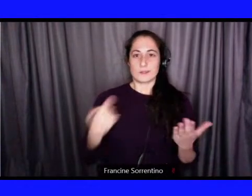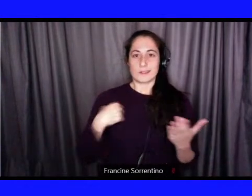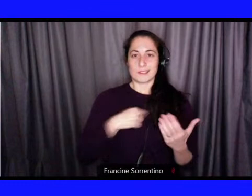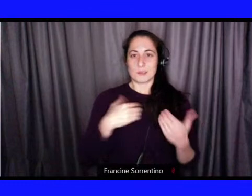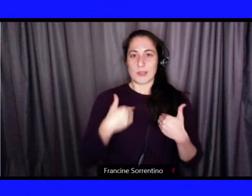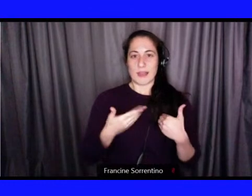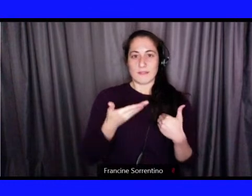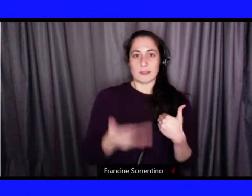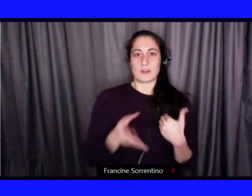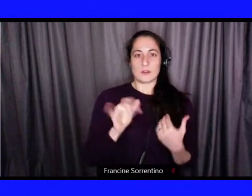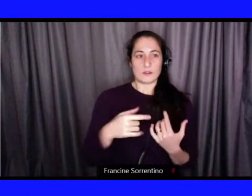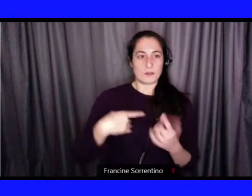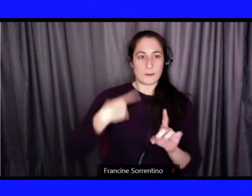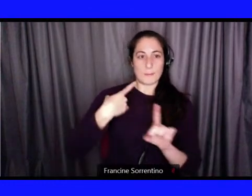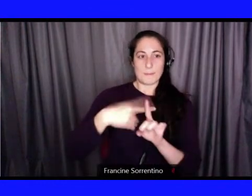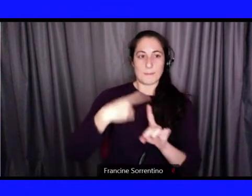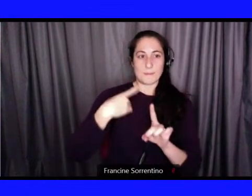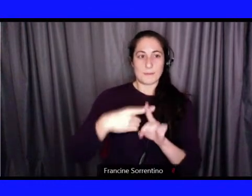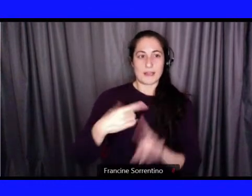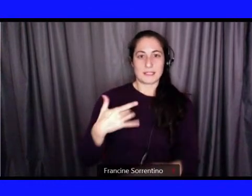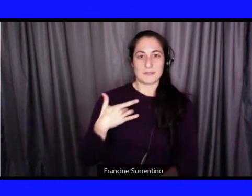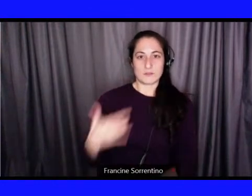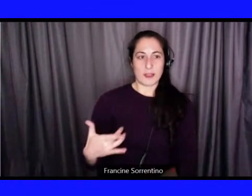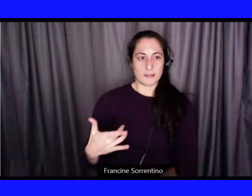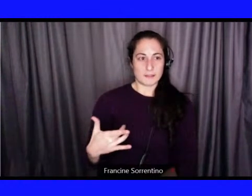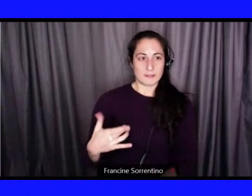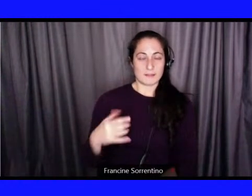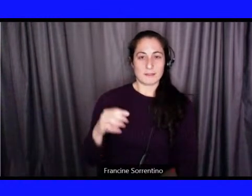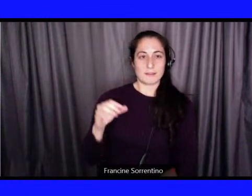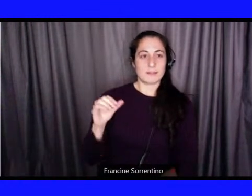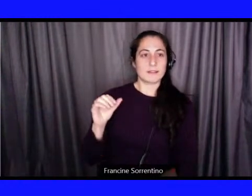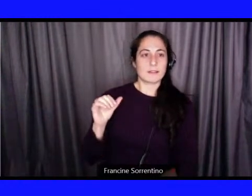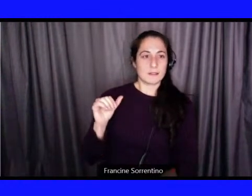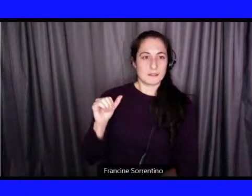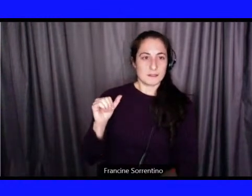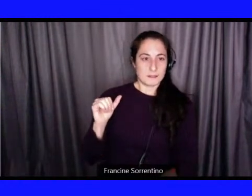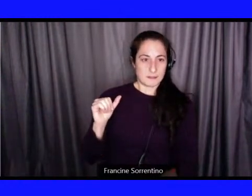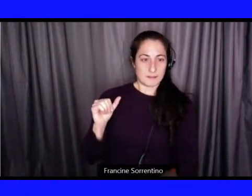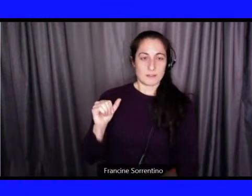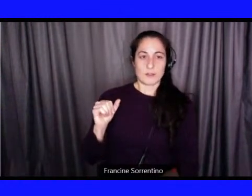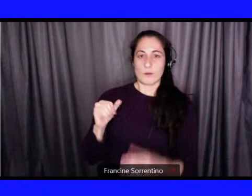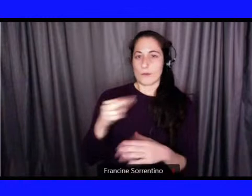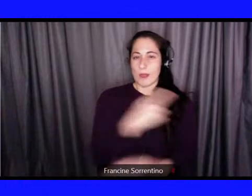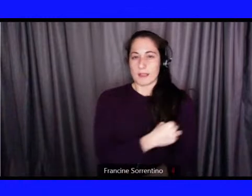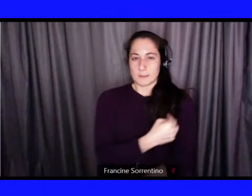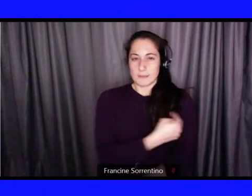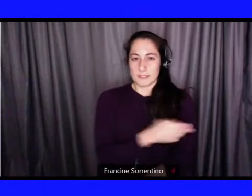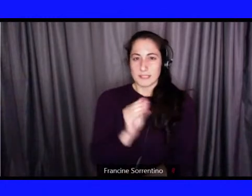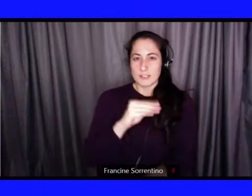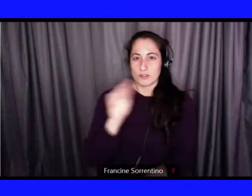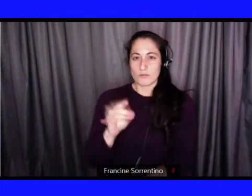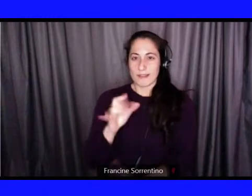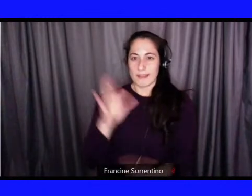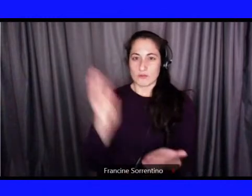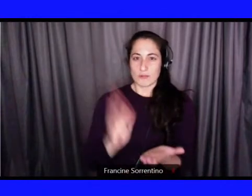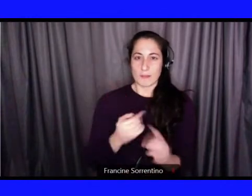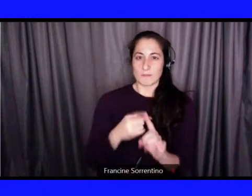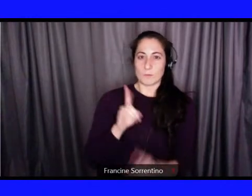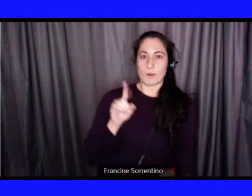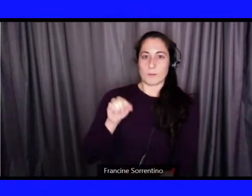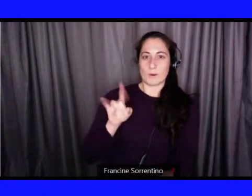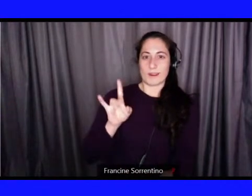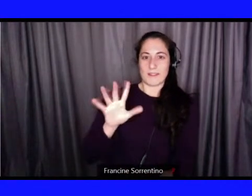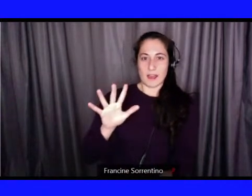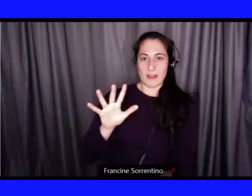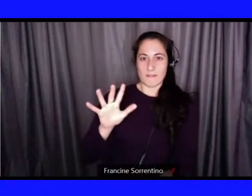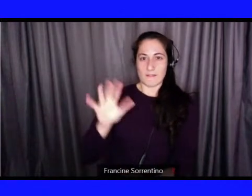A1C tests, as well as getting them in for care, no matter how much we try with televisits and